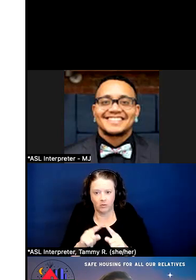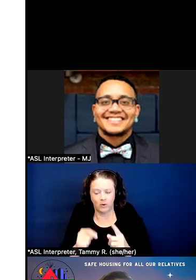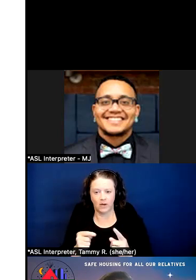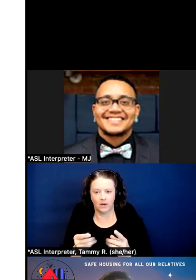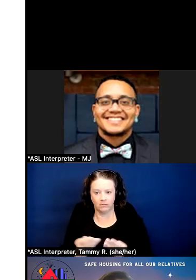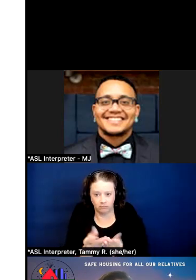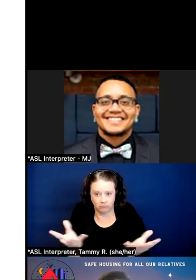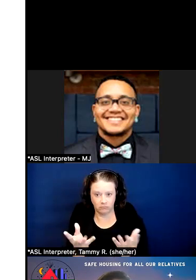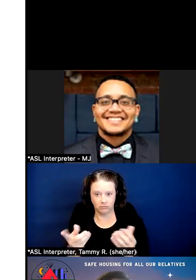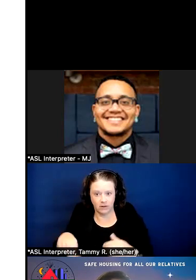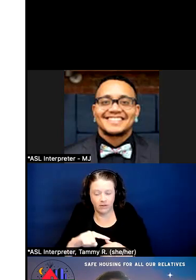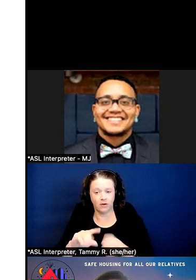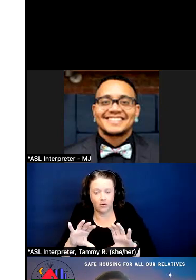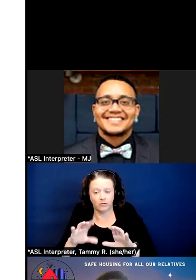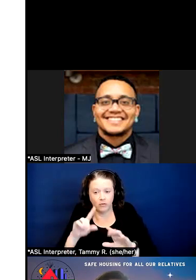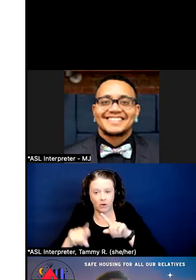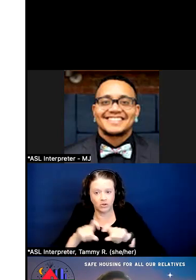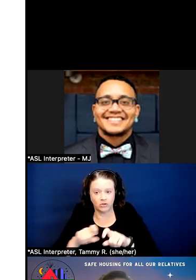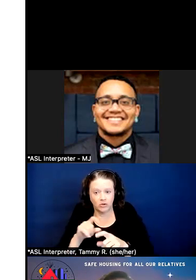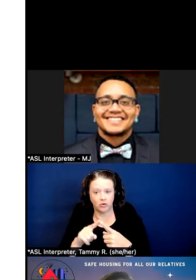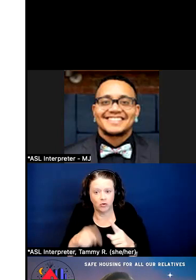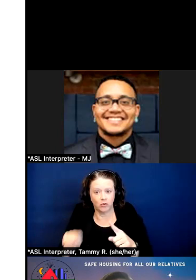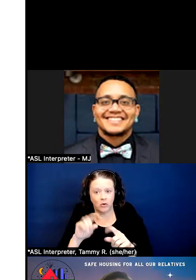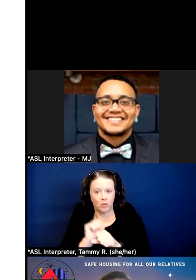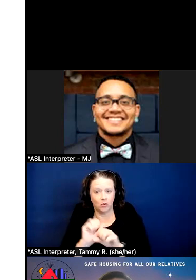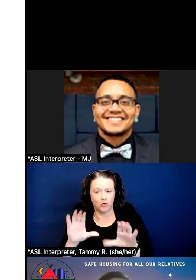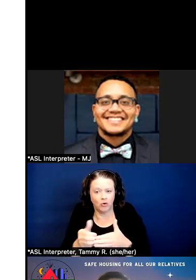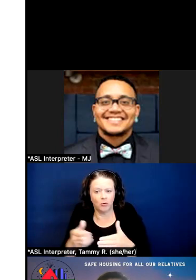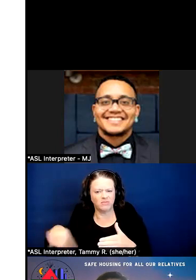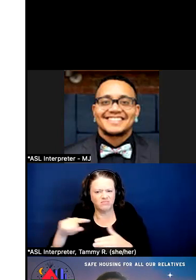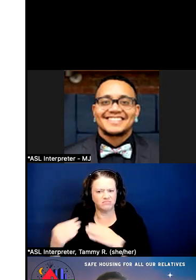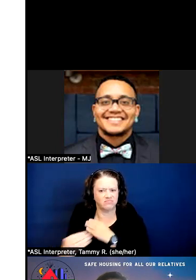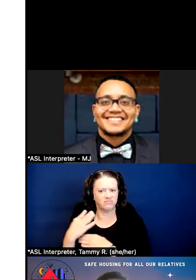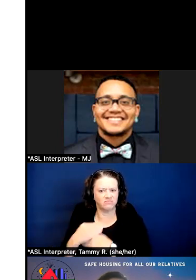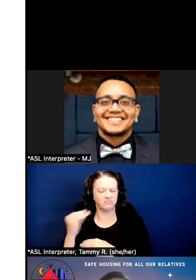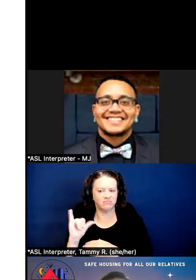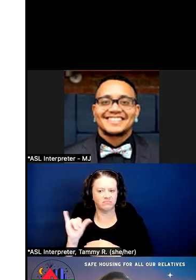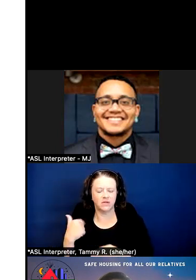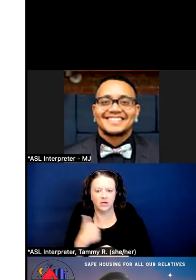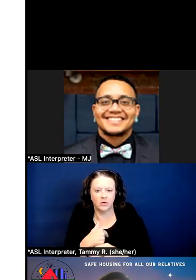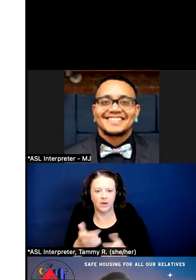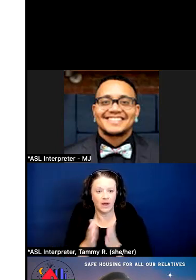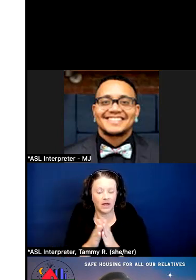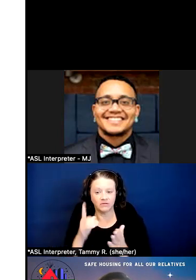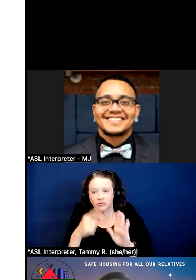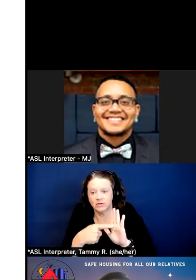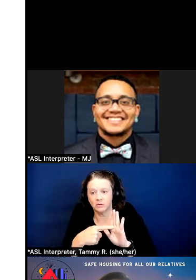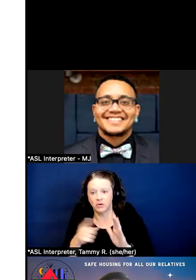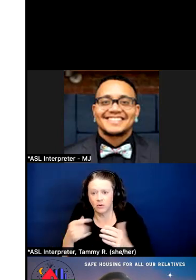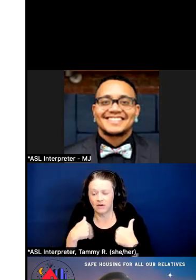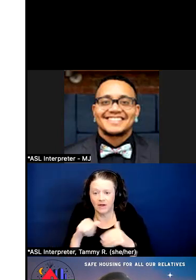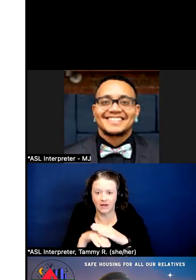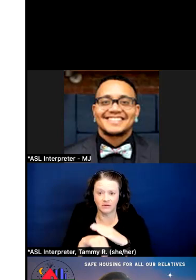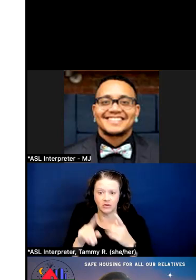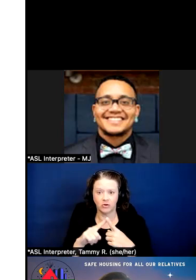does also operate in an advisory capacity. And these were some of the things that we had asked, right? Do you have access to a tribal or a Native